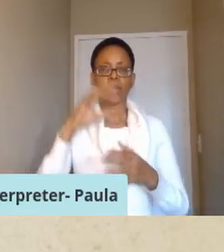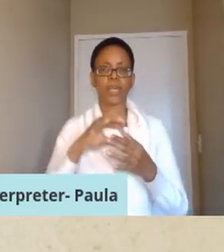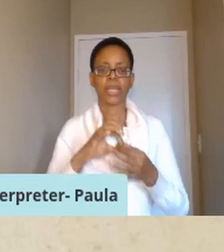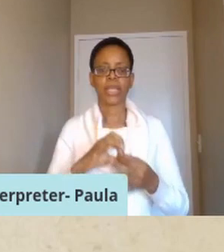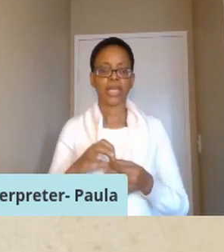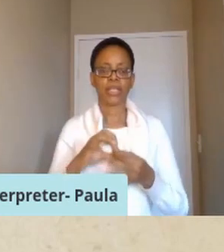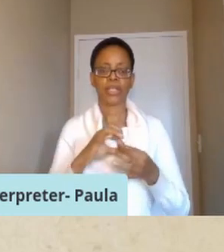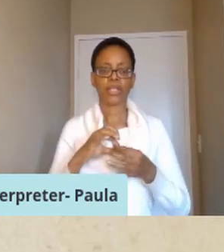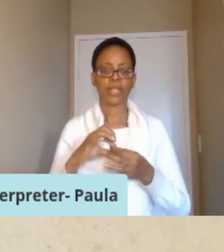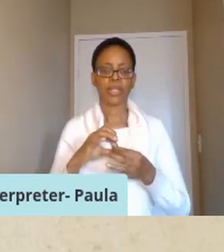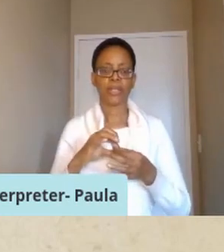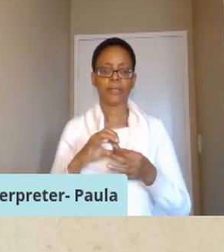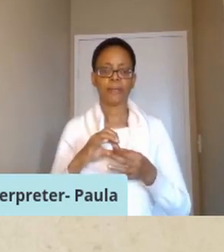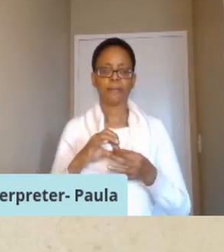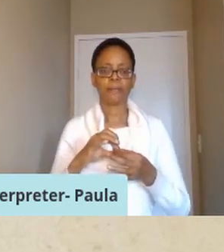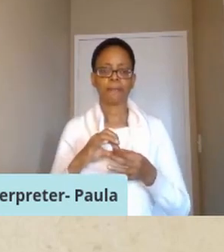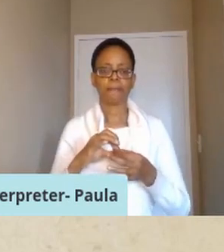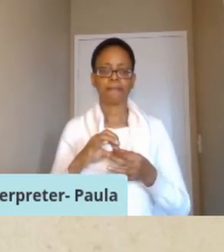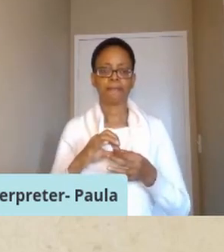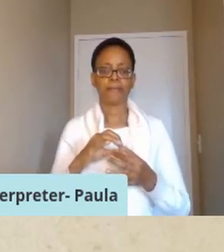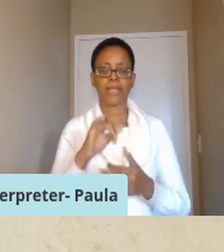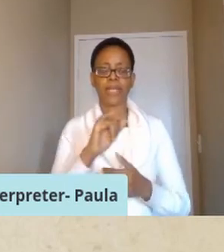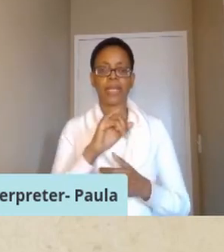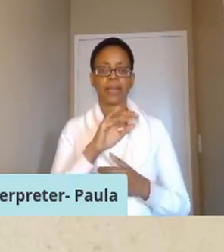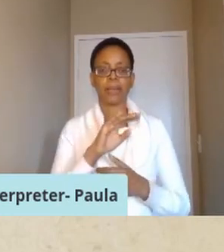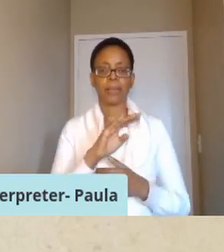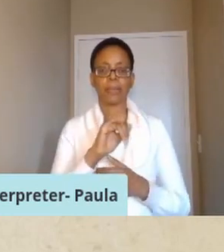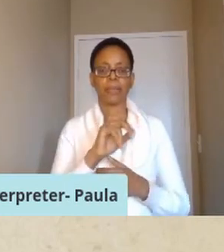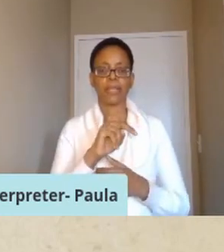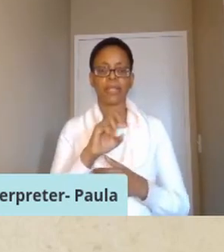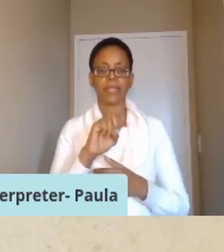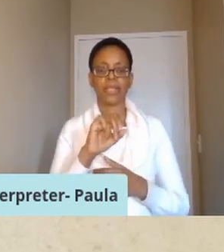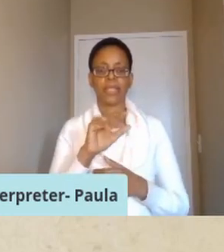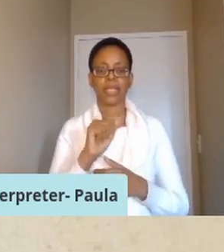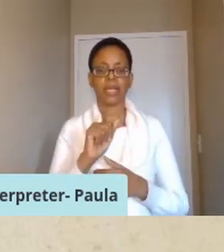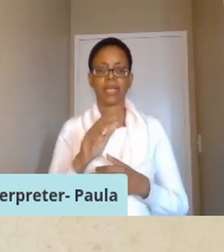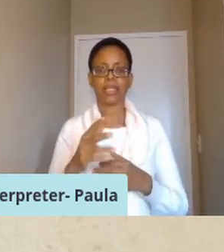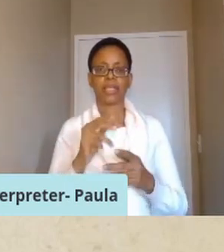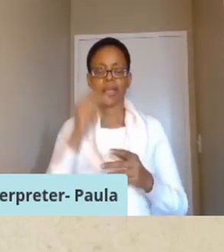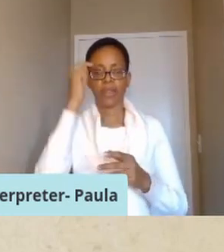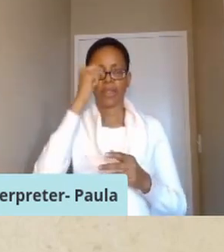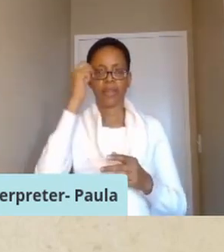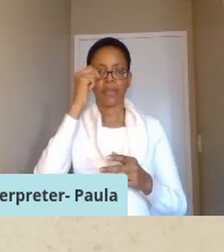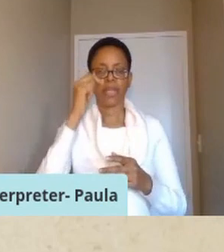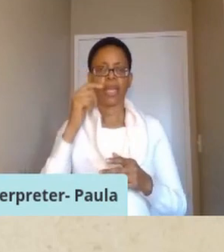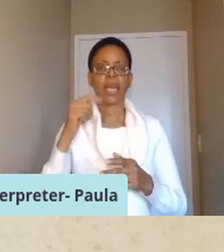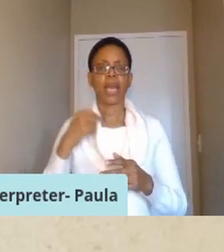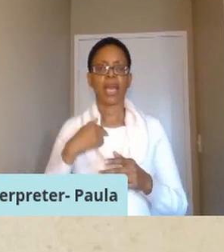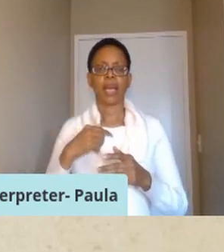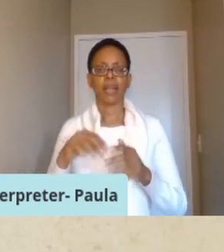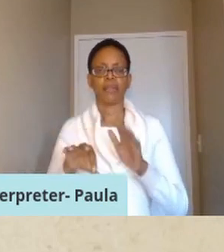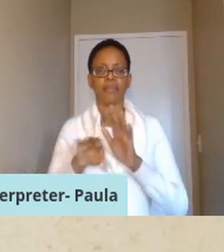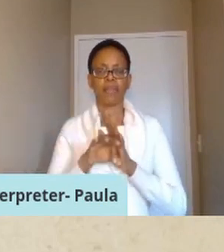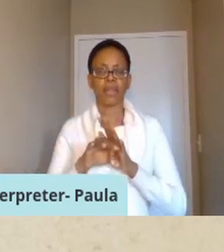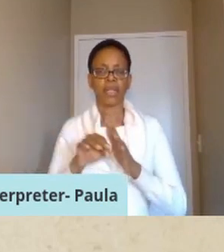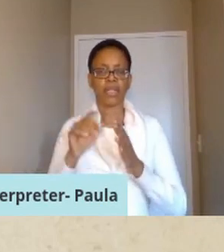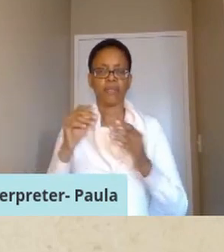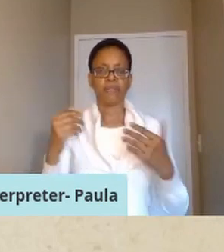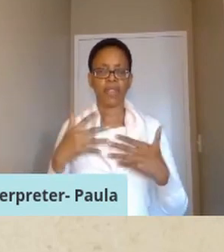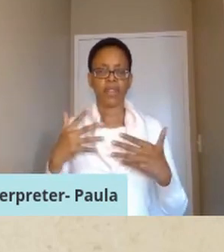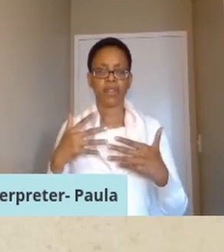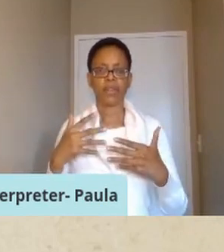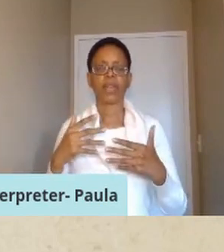connections in regarding identifying the fear and then how to reduce it.